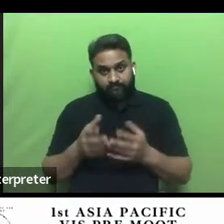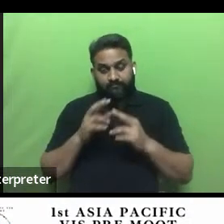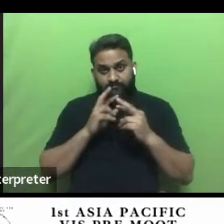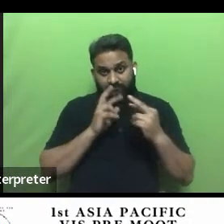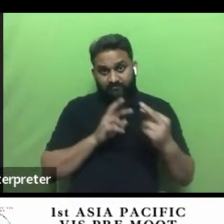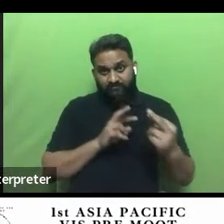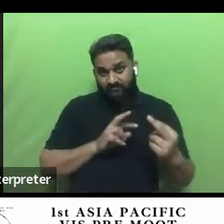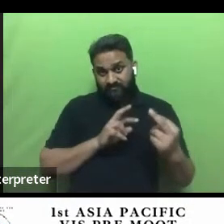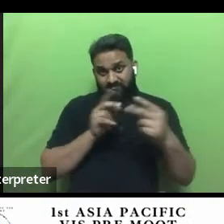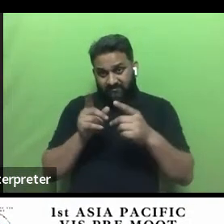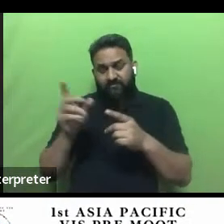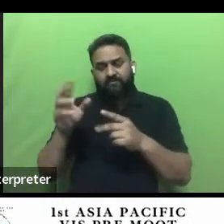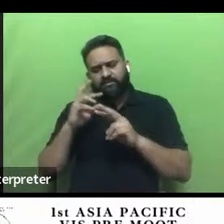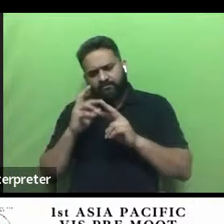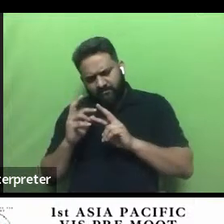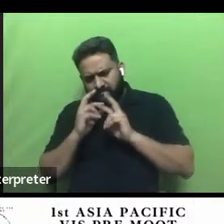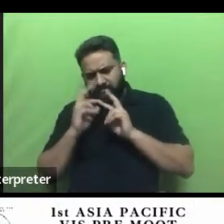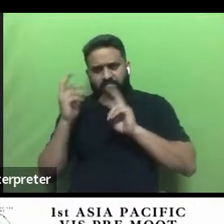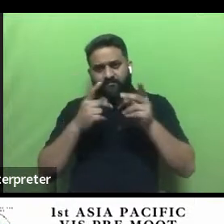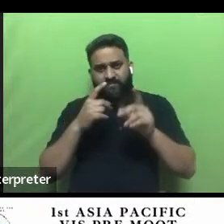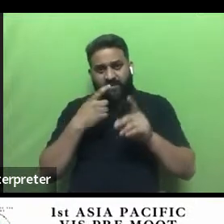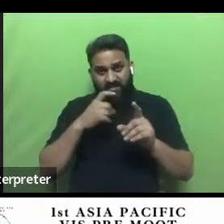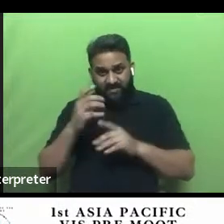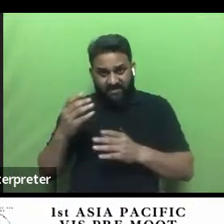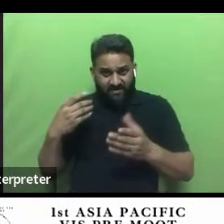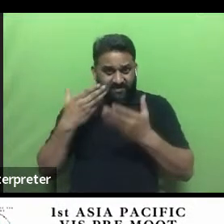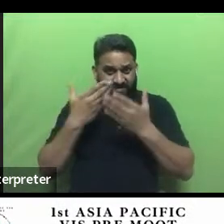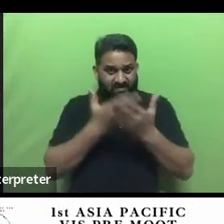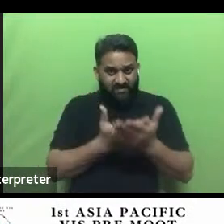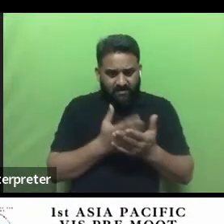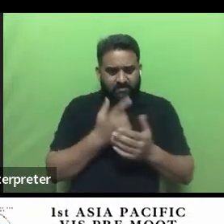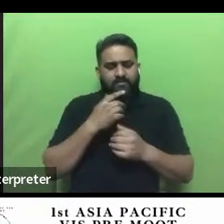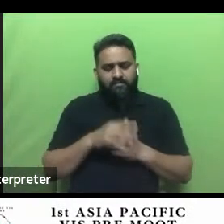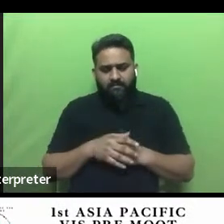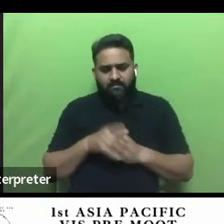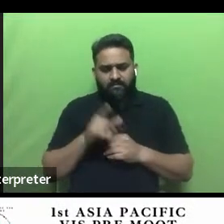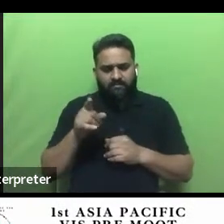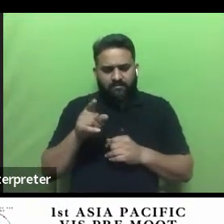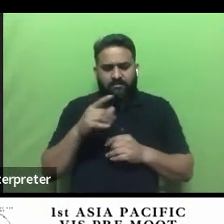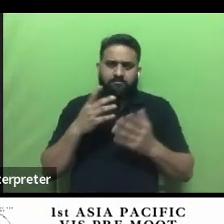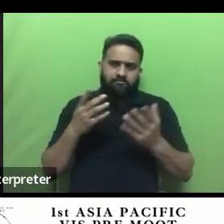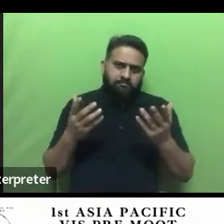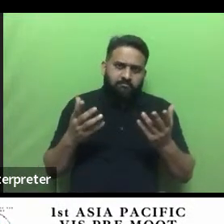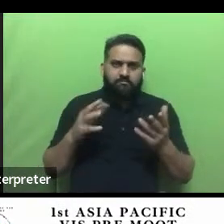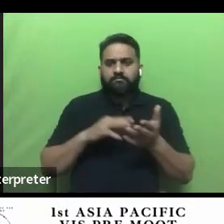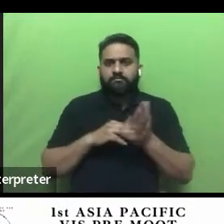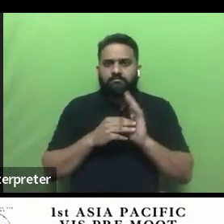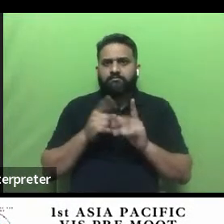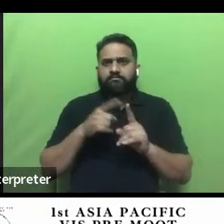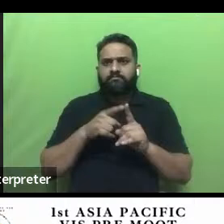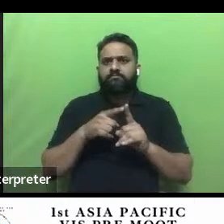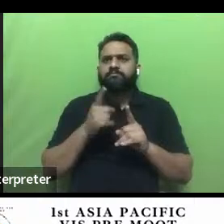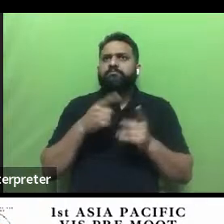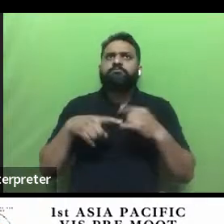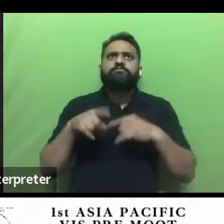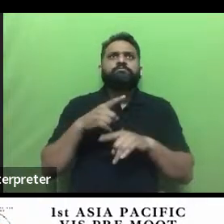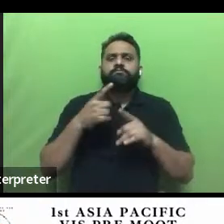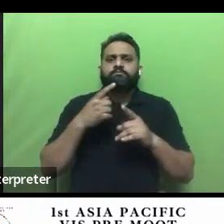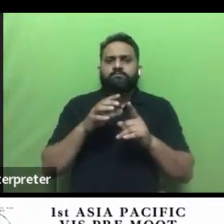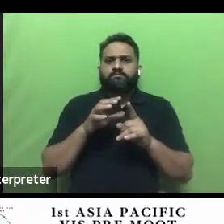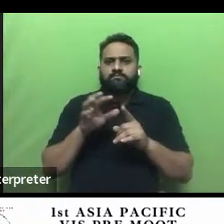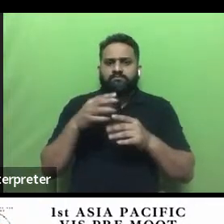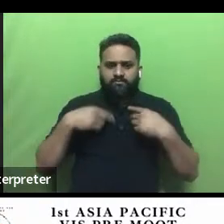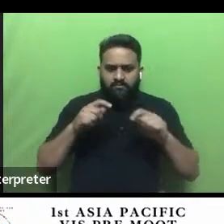submits that while Enka is certainly an important case, it is perhaps not the most persuasive for this tribunal to